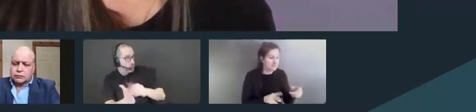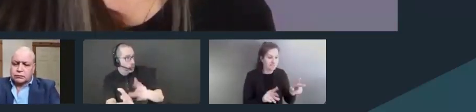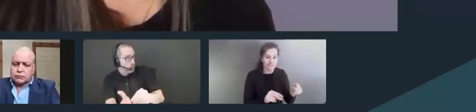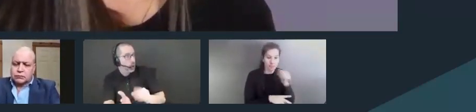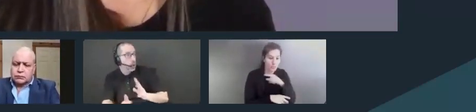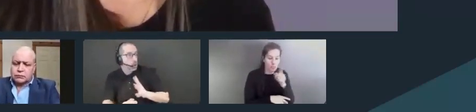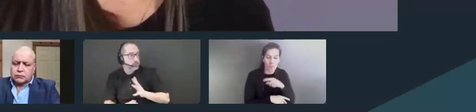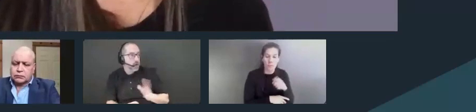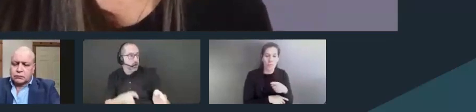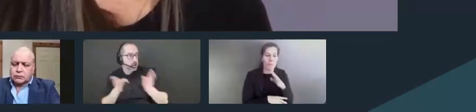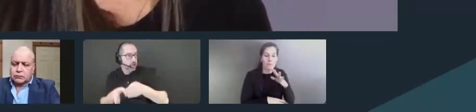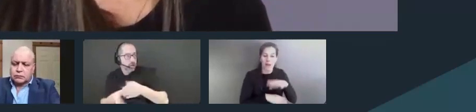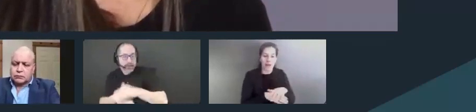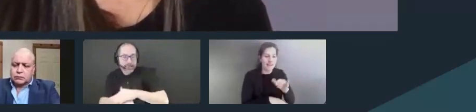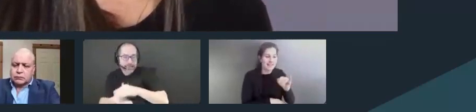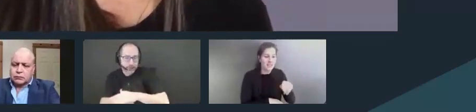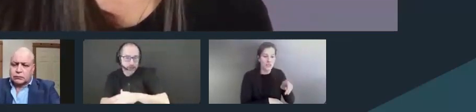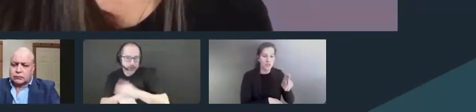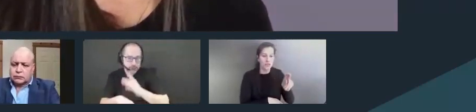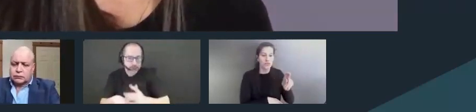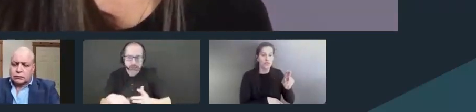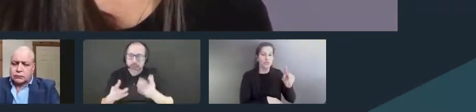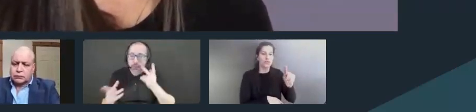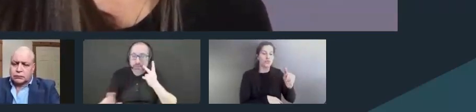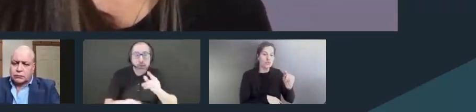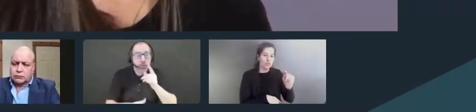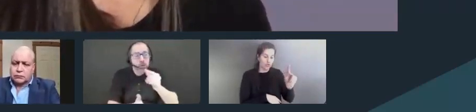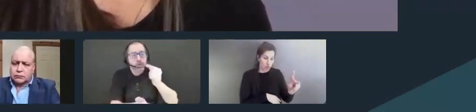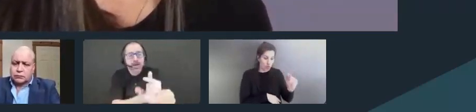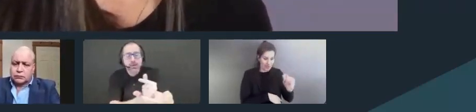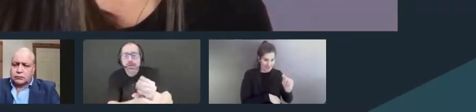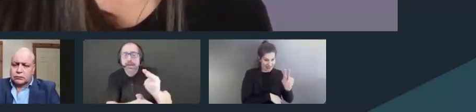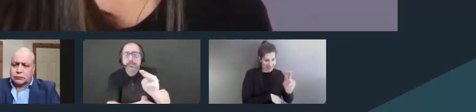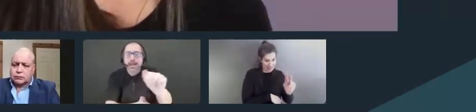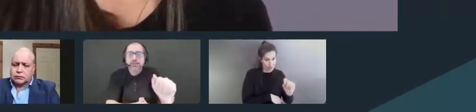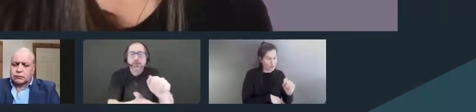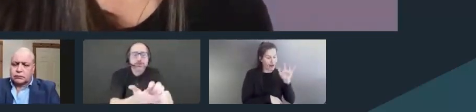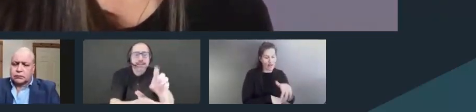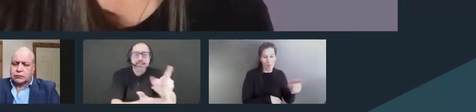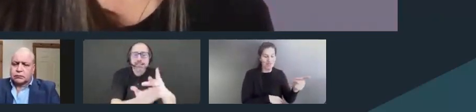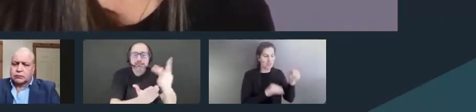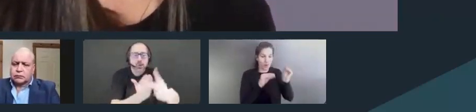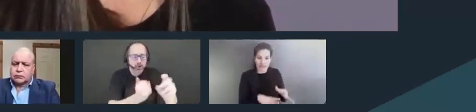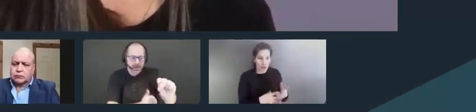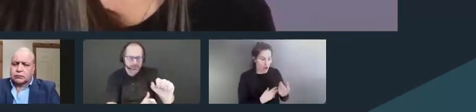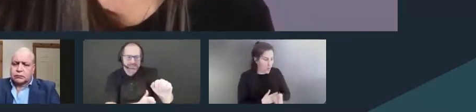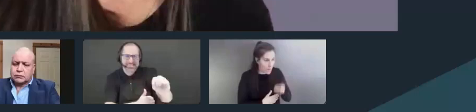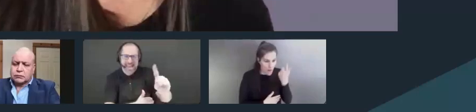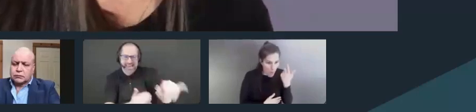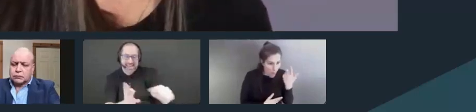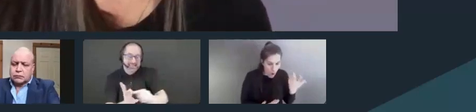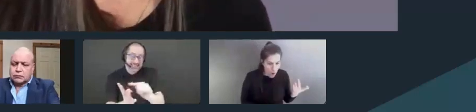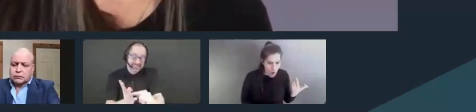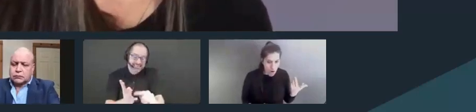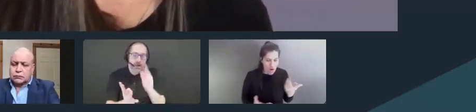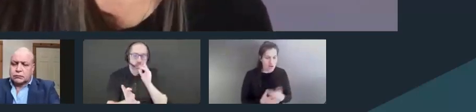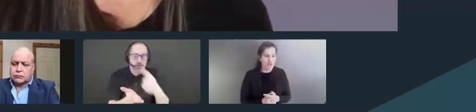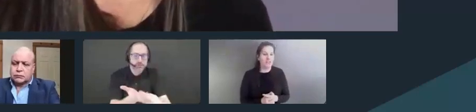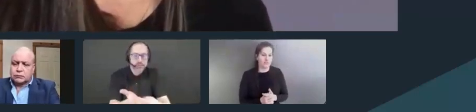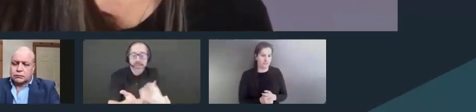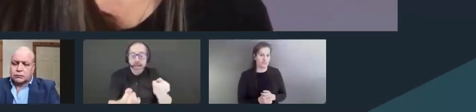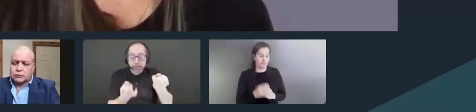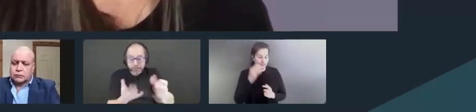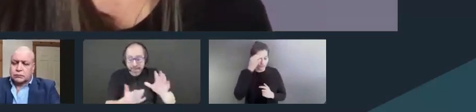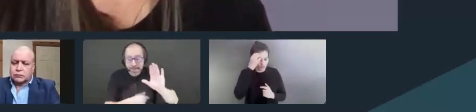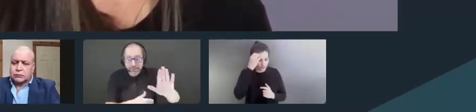We see it in the graduates of the Nunavut Masters of Education program that Sandy will talk about next, who wrote many of their graduate papers on